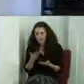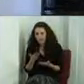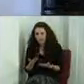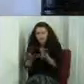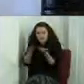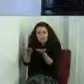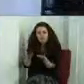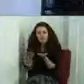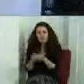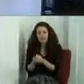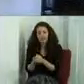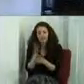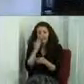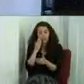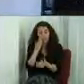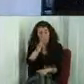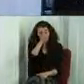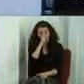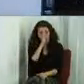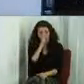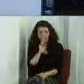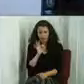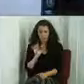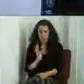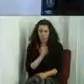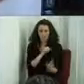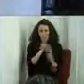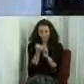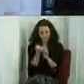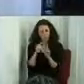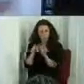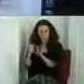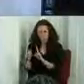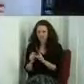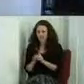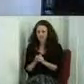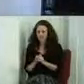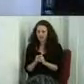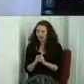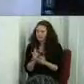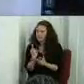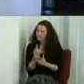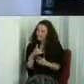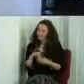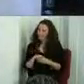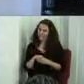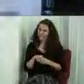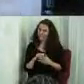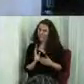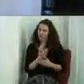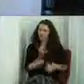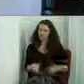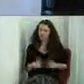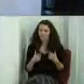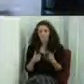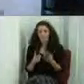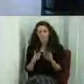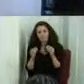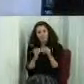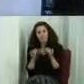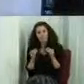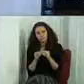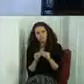place of knowing that regardless of our circumstances, there is something in our lives that is the bedrock